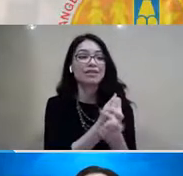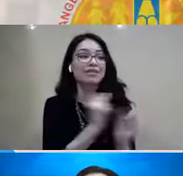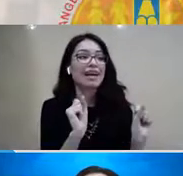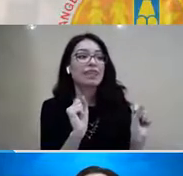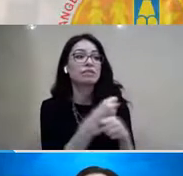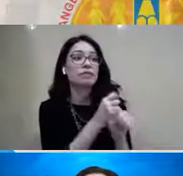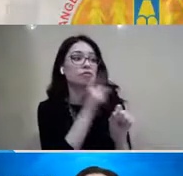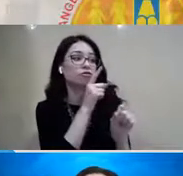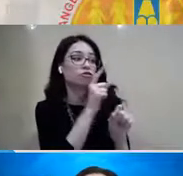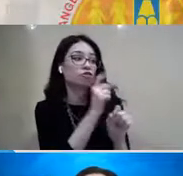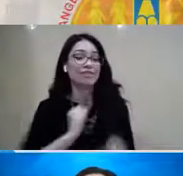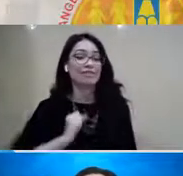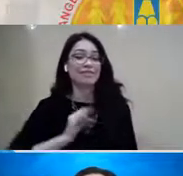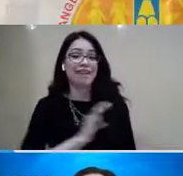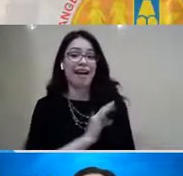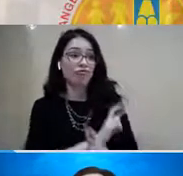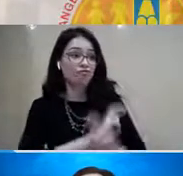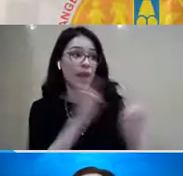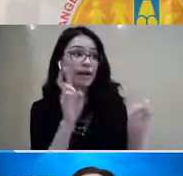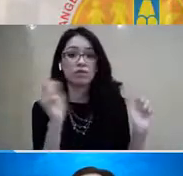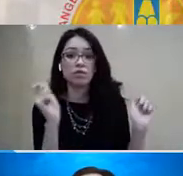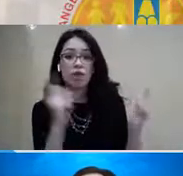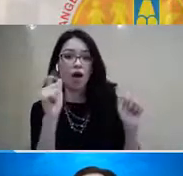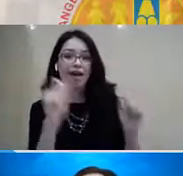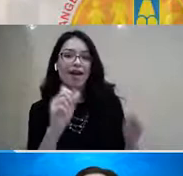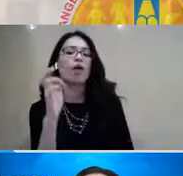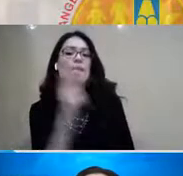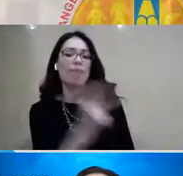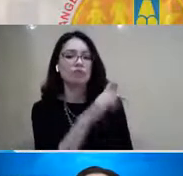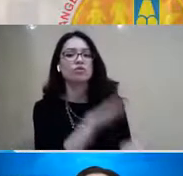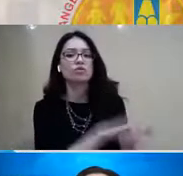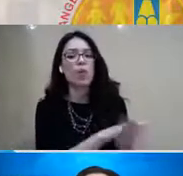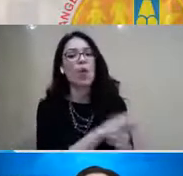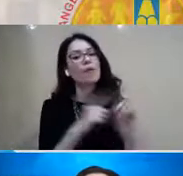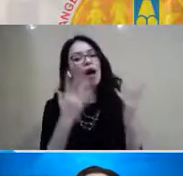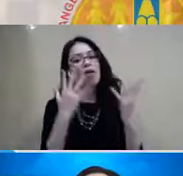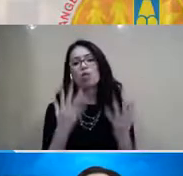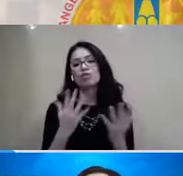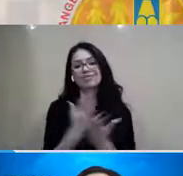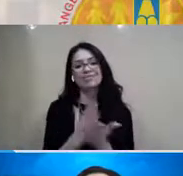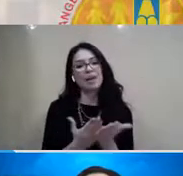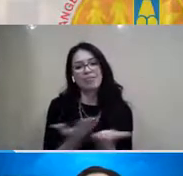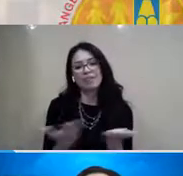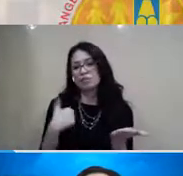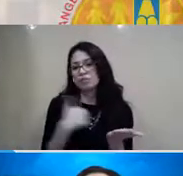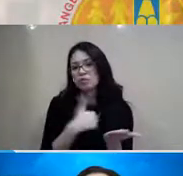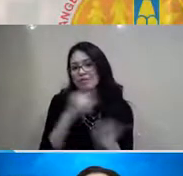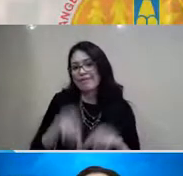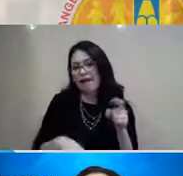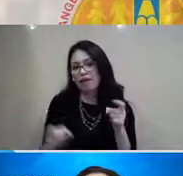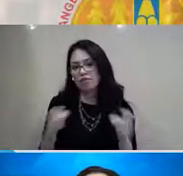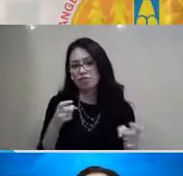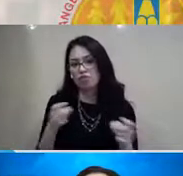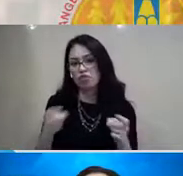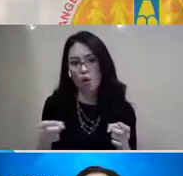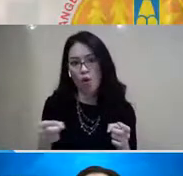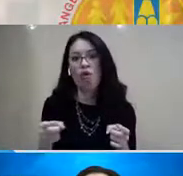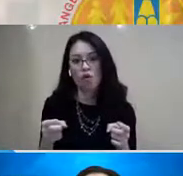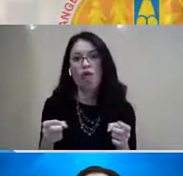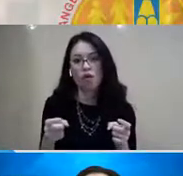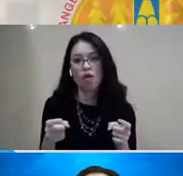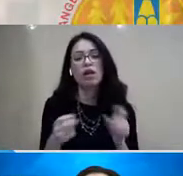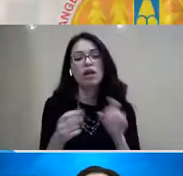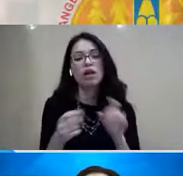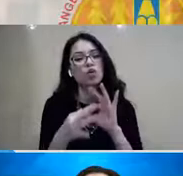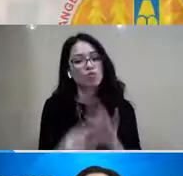as possible. But unfortunately, there are things beyond our control, and it starts at the moment with a level of the virus in the communities